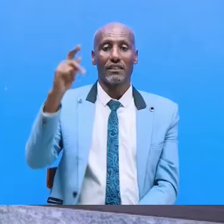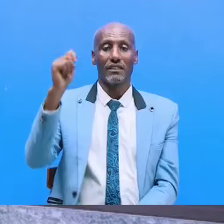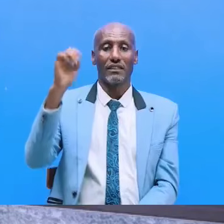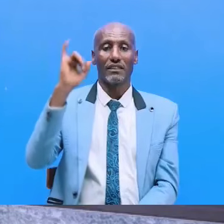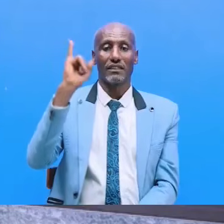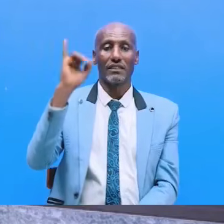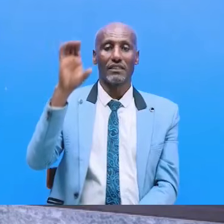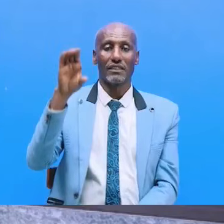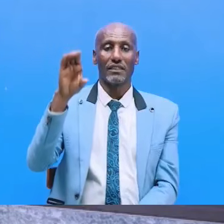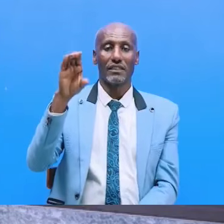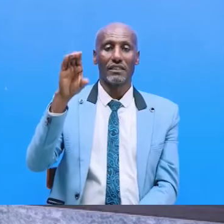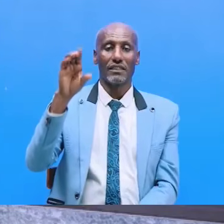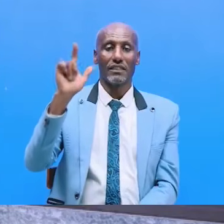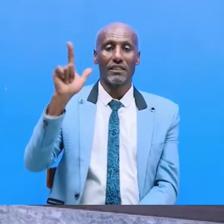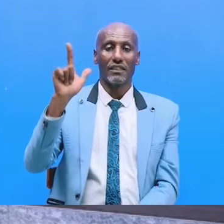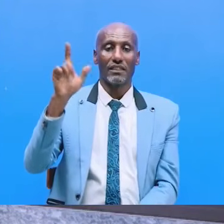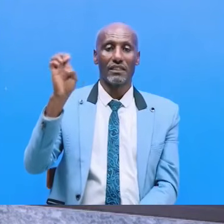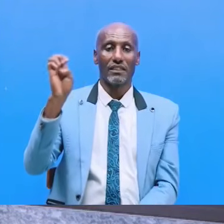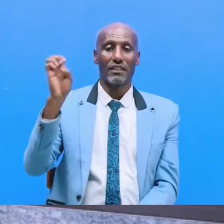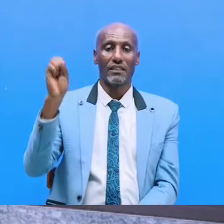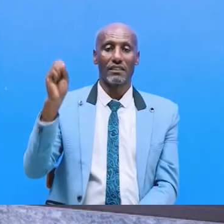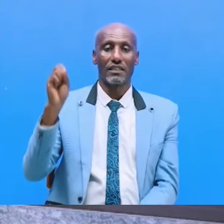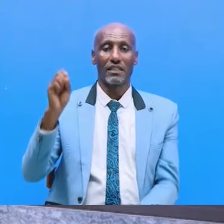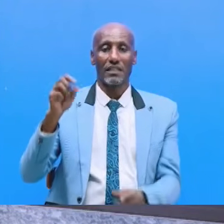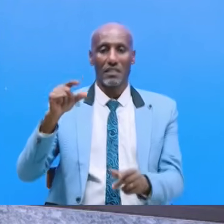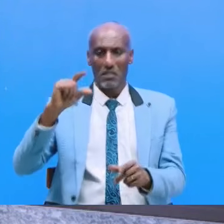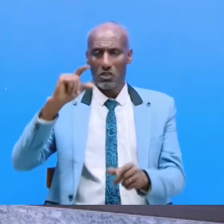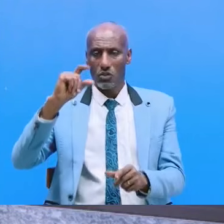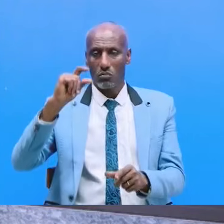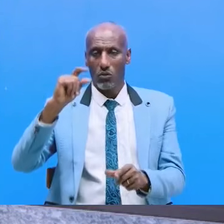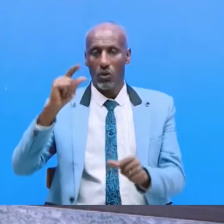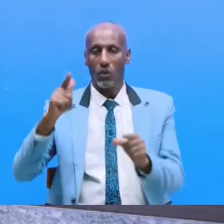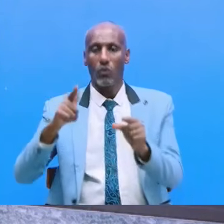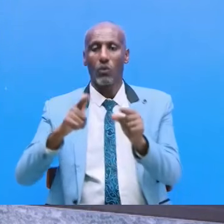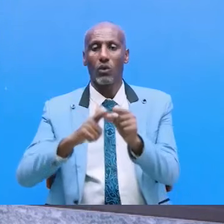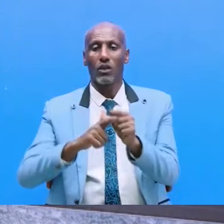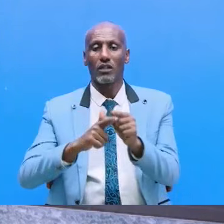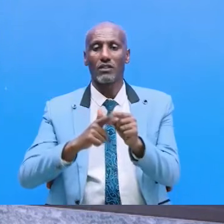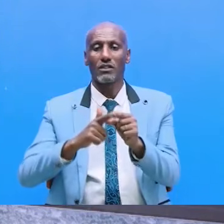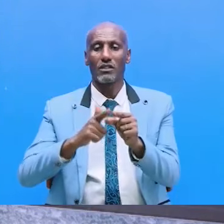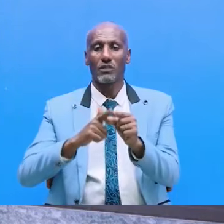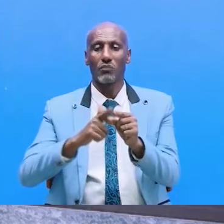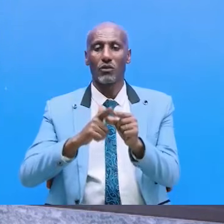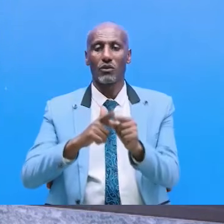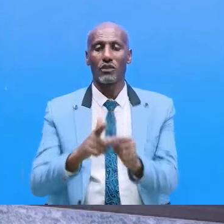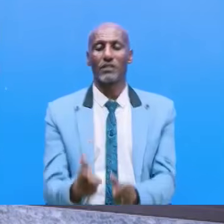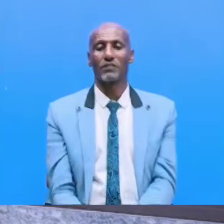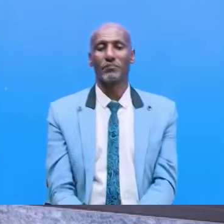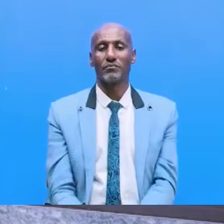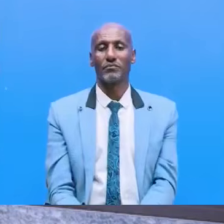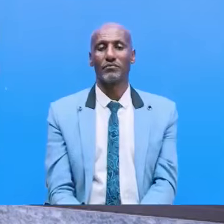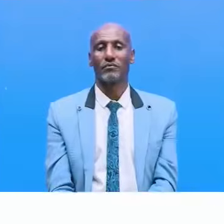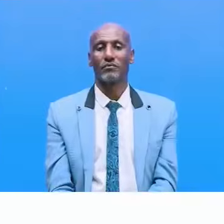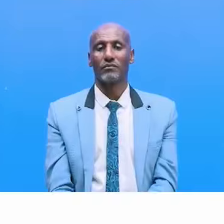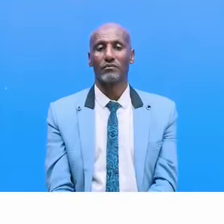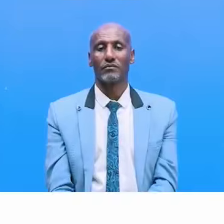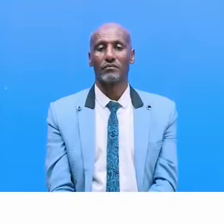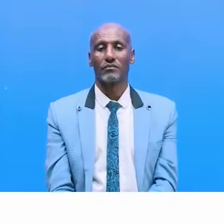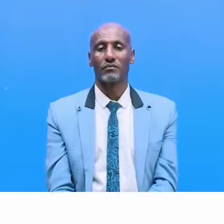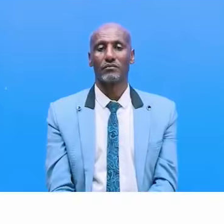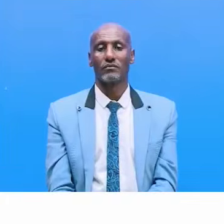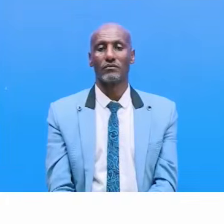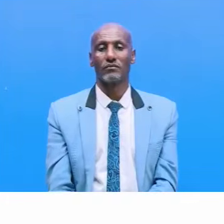these are small words. Are what? Small words. Let me write today's title first.